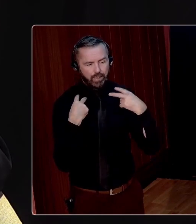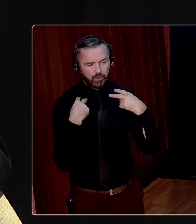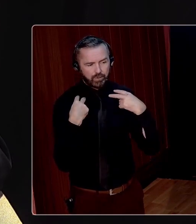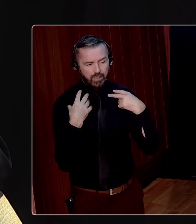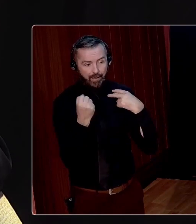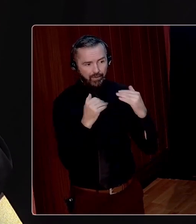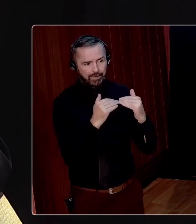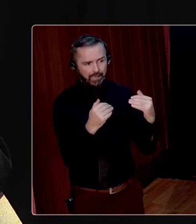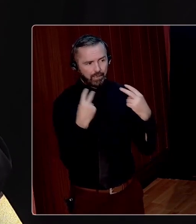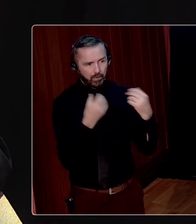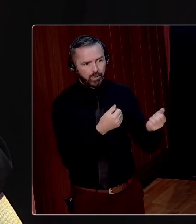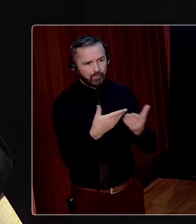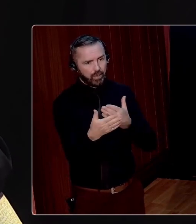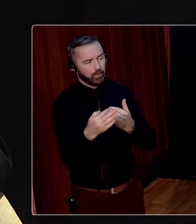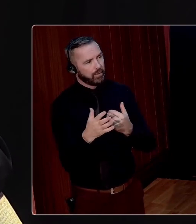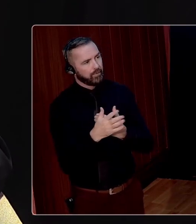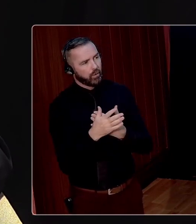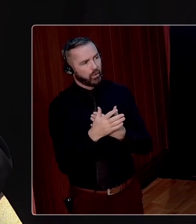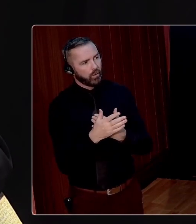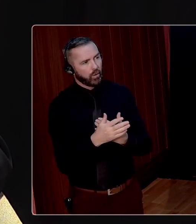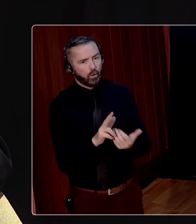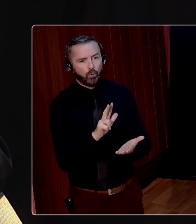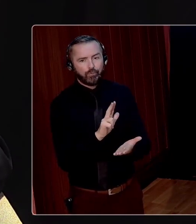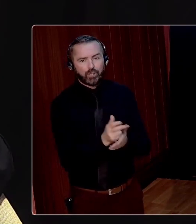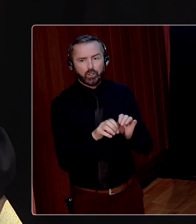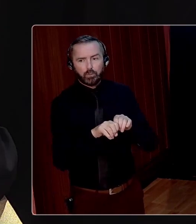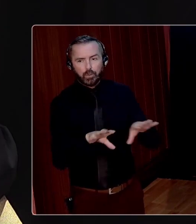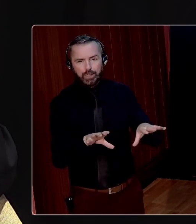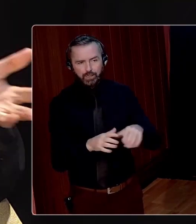having a standard language available for official publications.